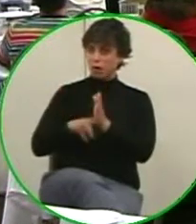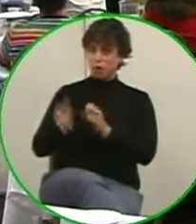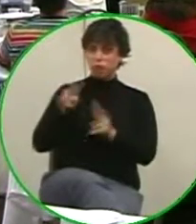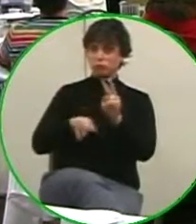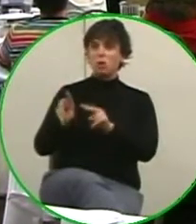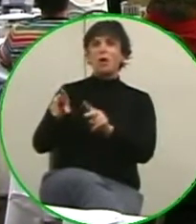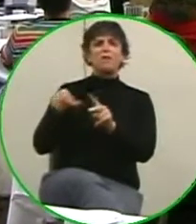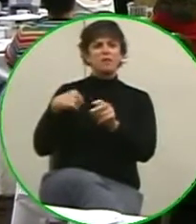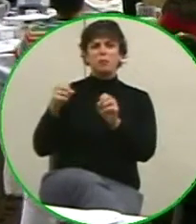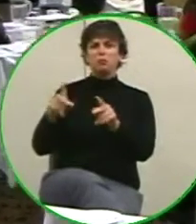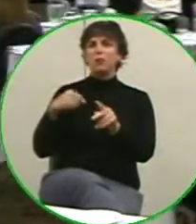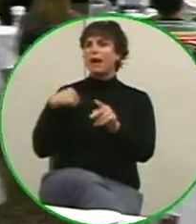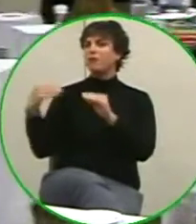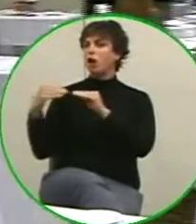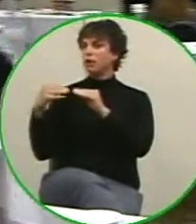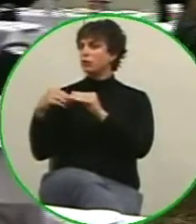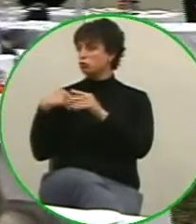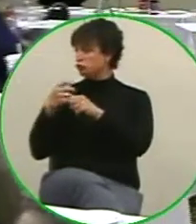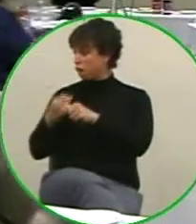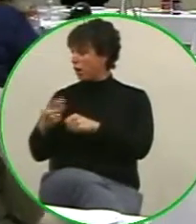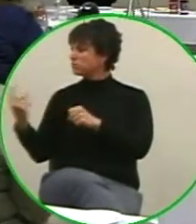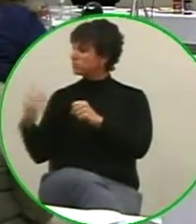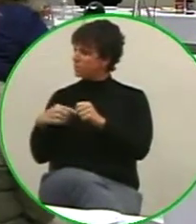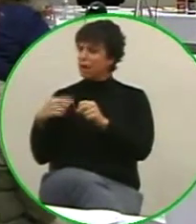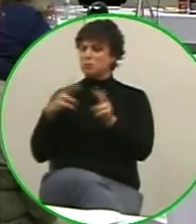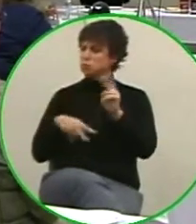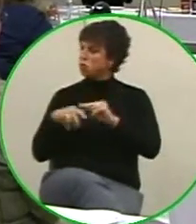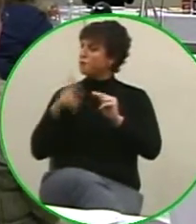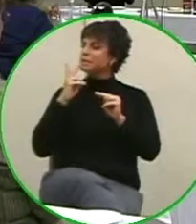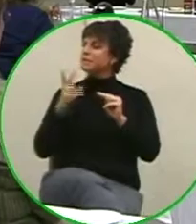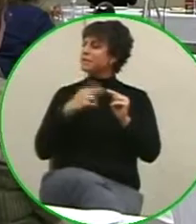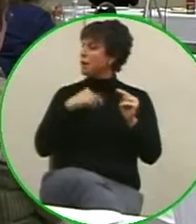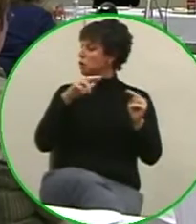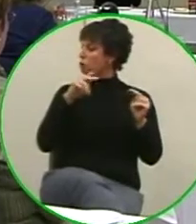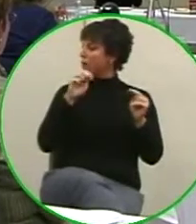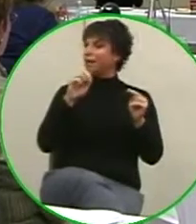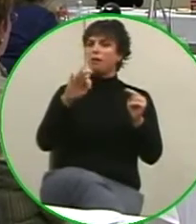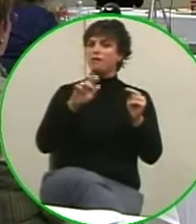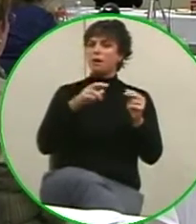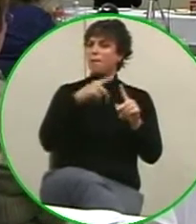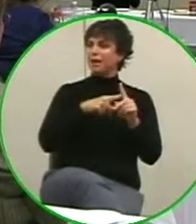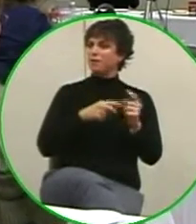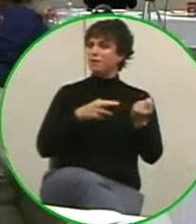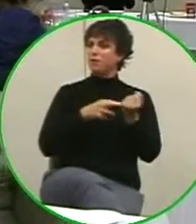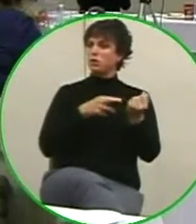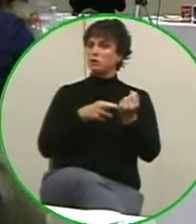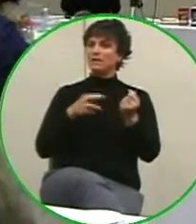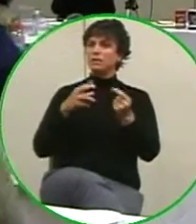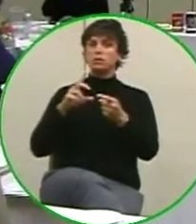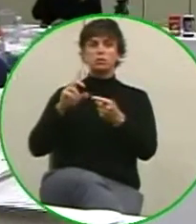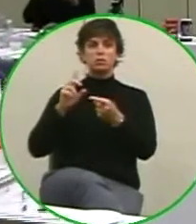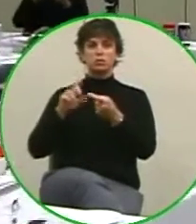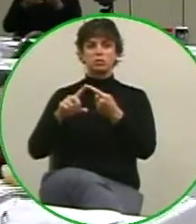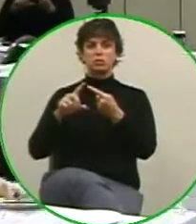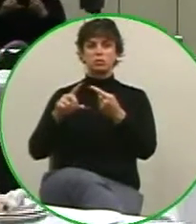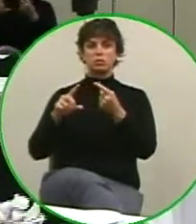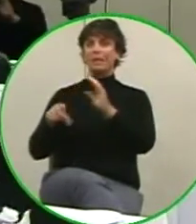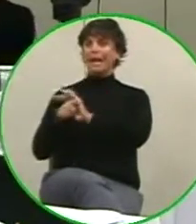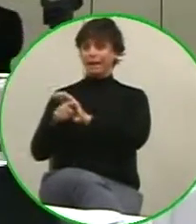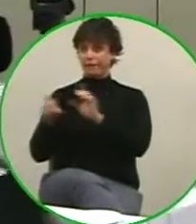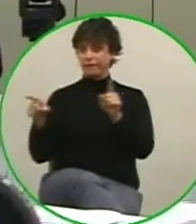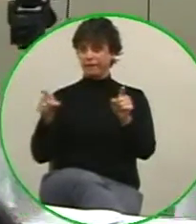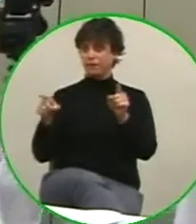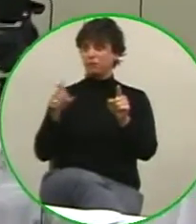trusted colleague or somebody who can help you out and have them observe just to see what your rate of positives to negatives is. It's really